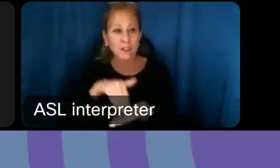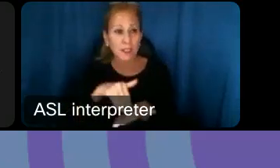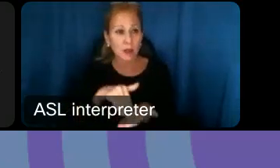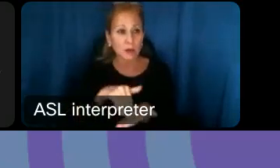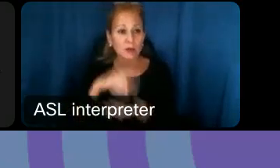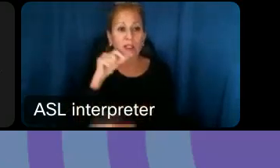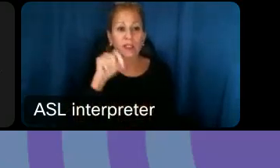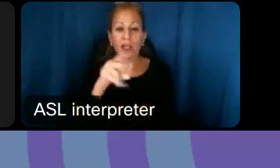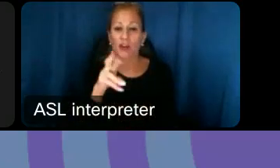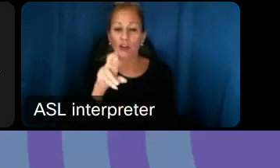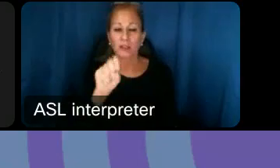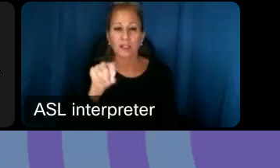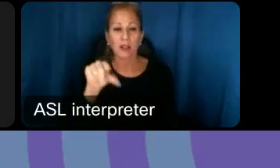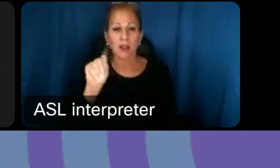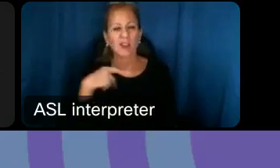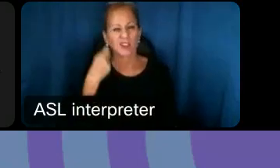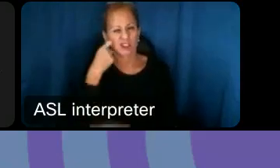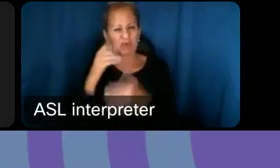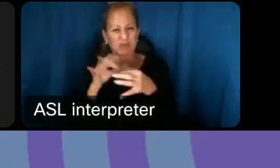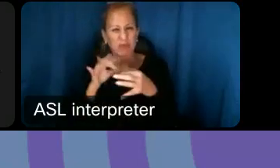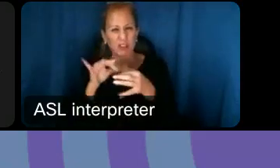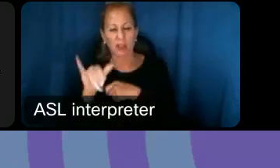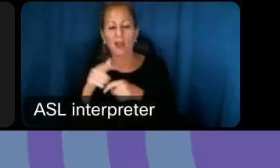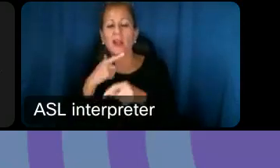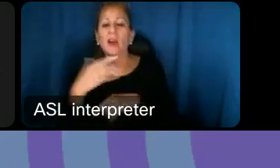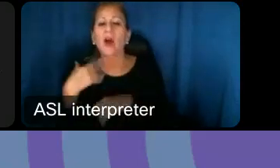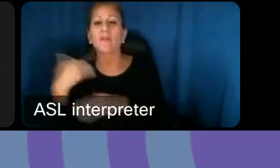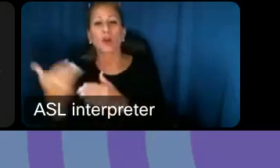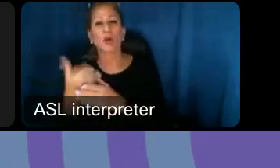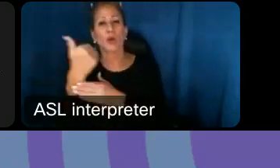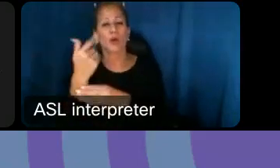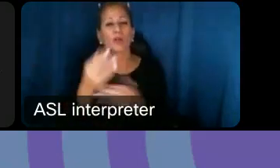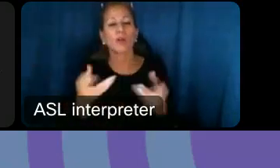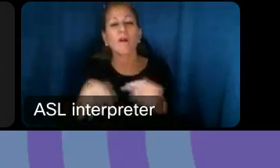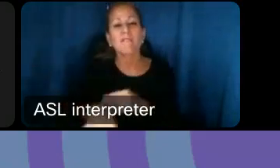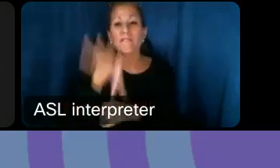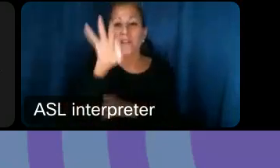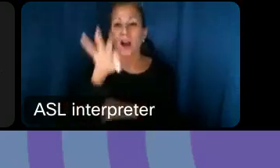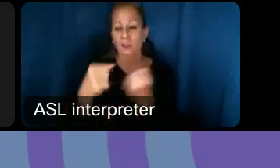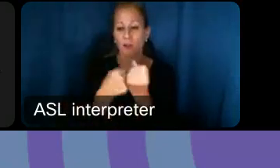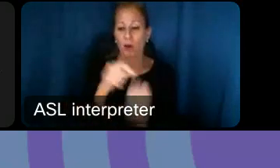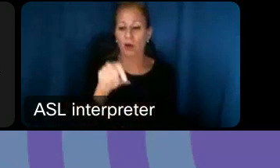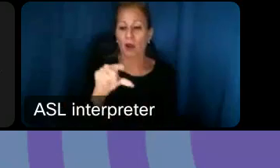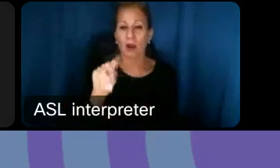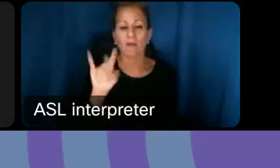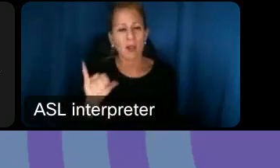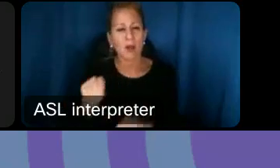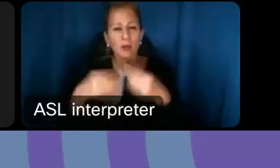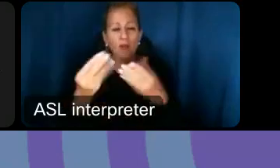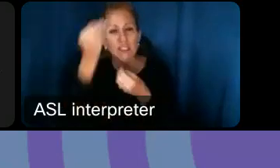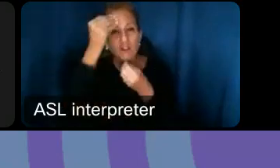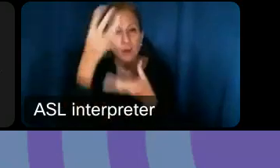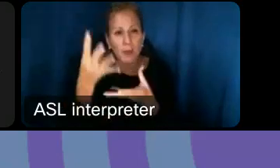findahealthcenter.hrsa.gov that I already previously mentioned, and a newer resource is findsupport.gov, which provides